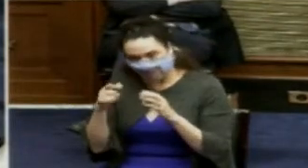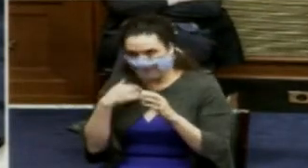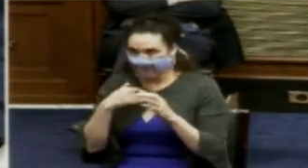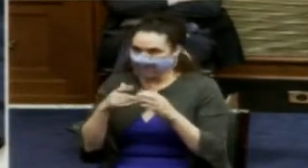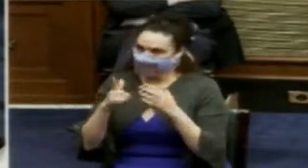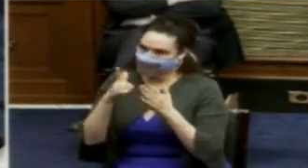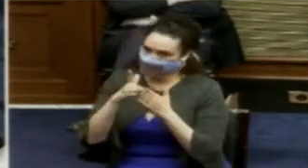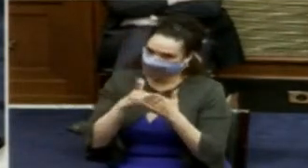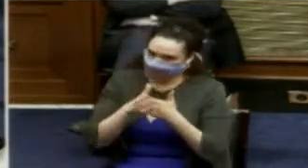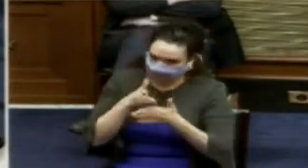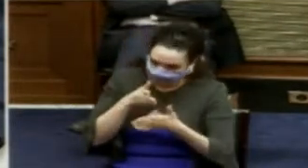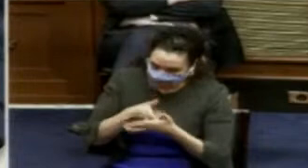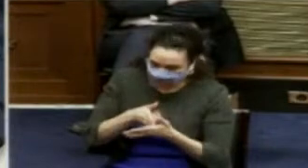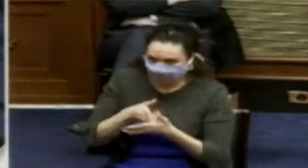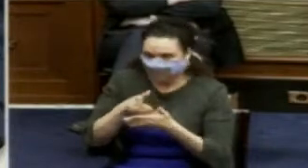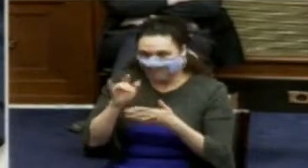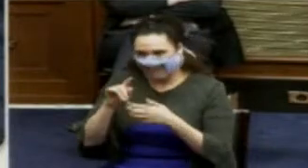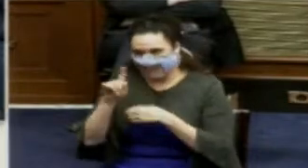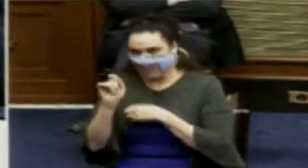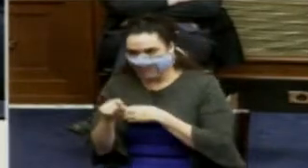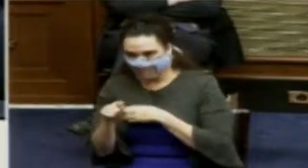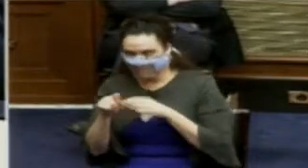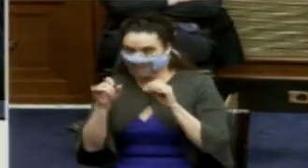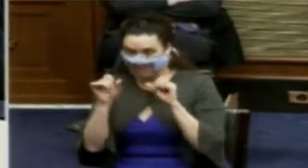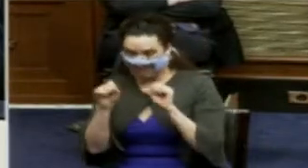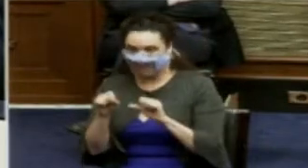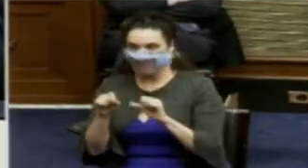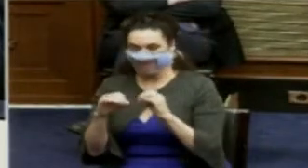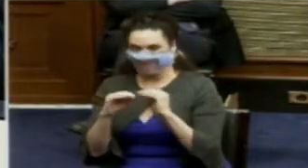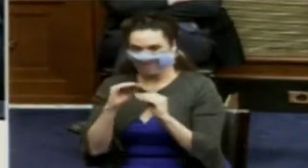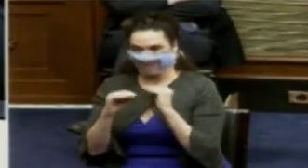could be resolved by invoking the Article 5 amendment process.